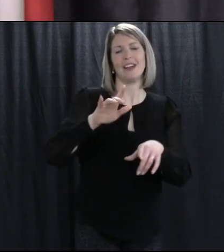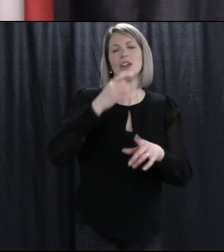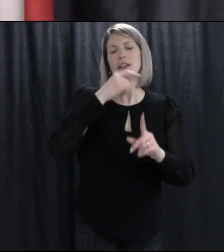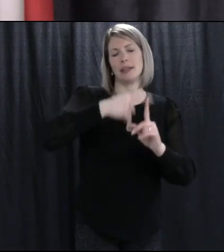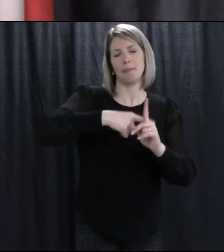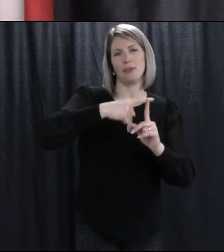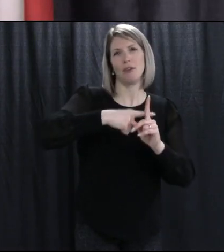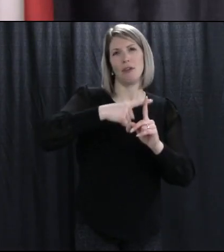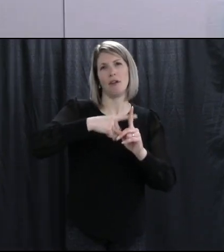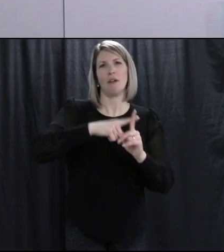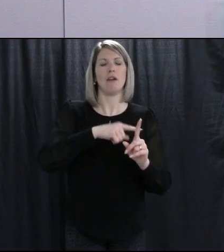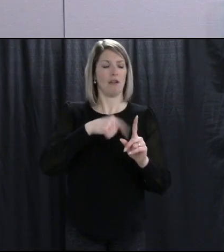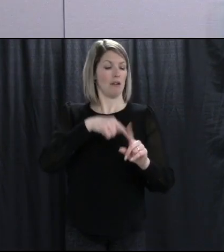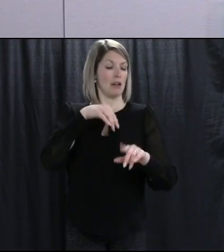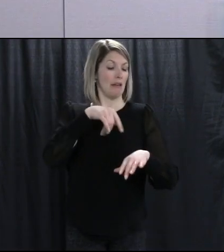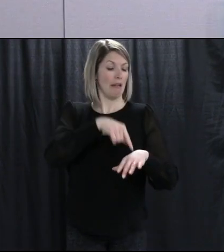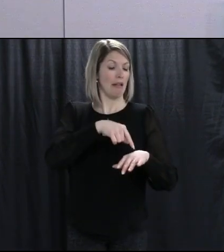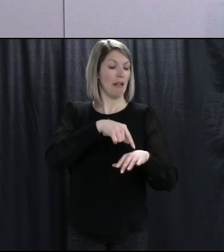risk.